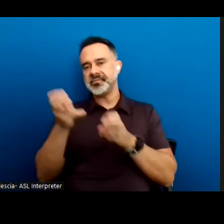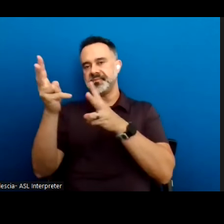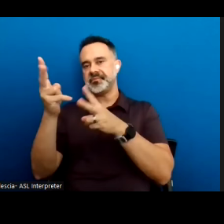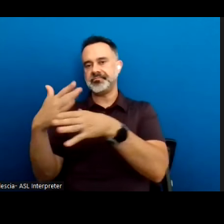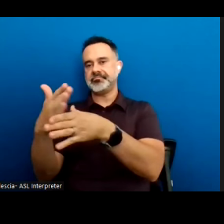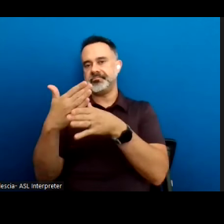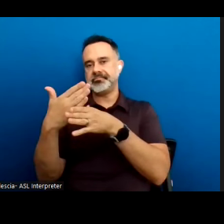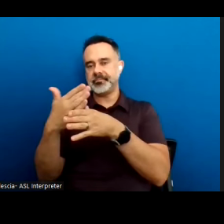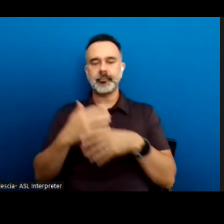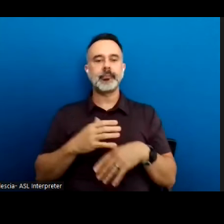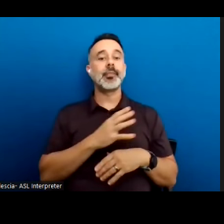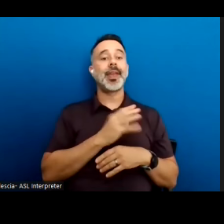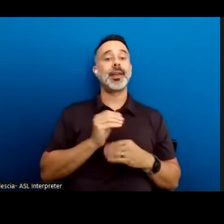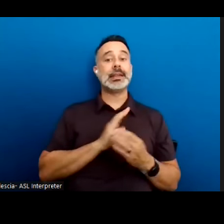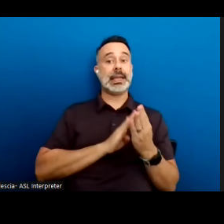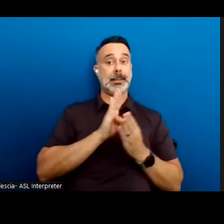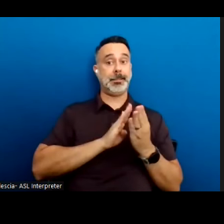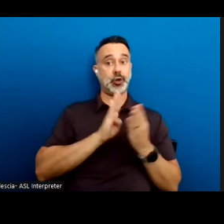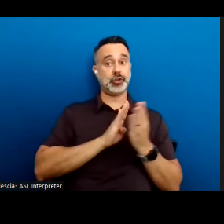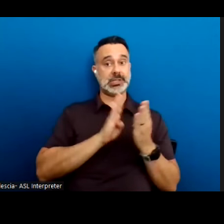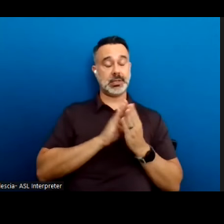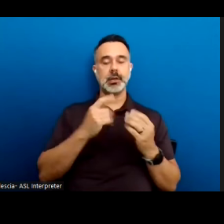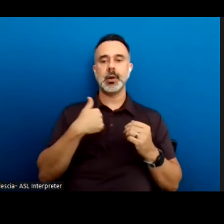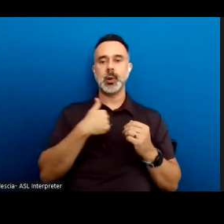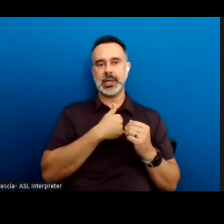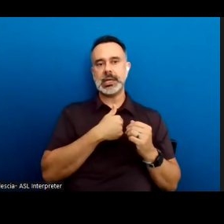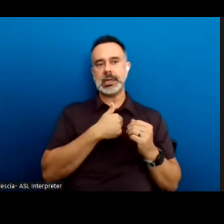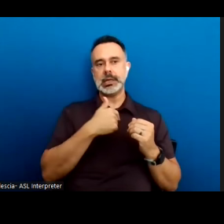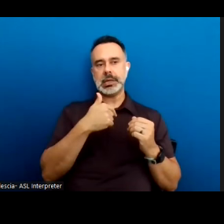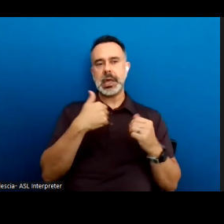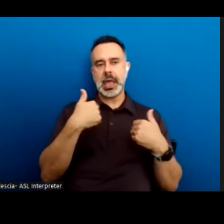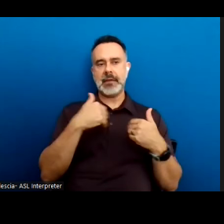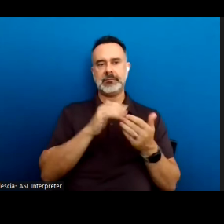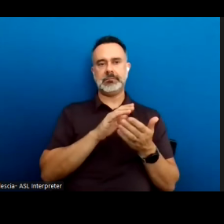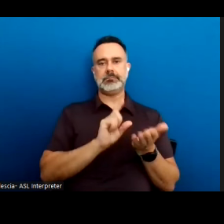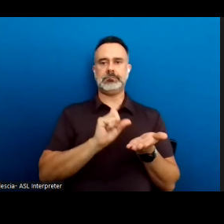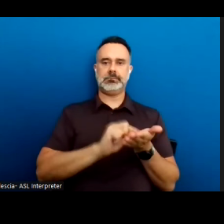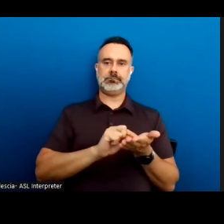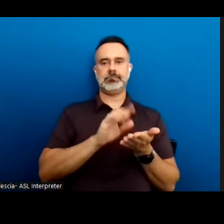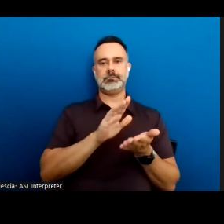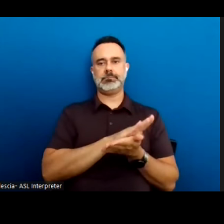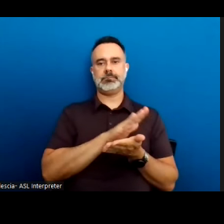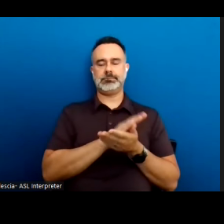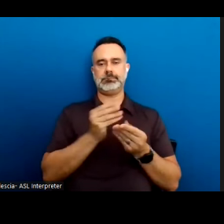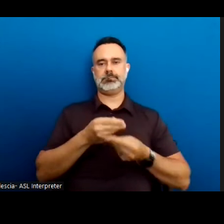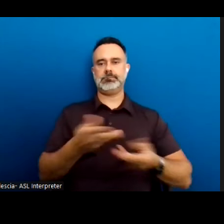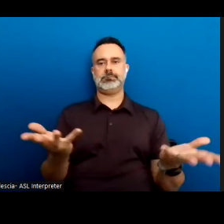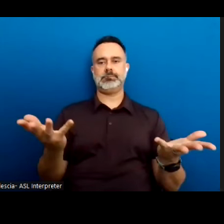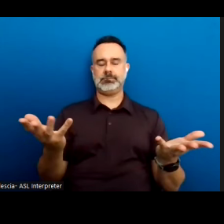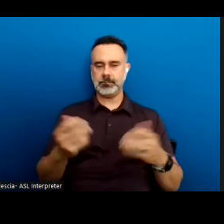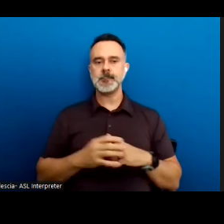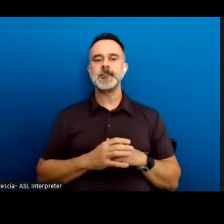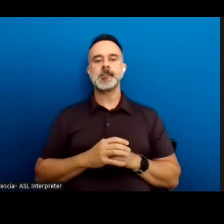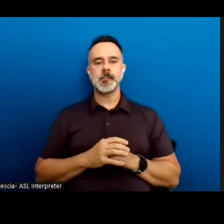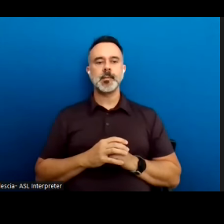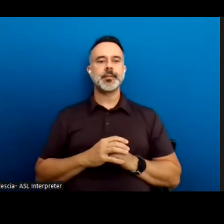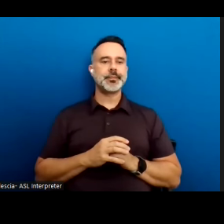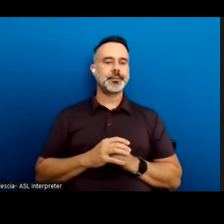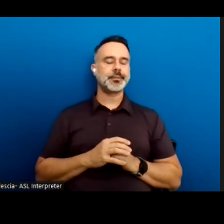person, we, may use these worksheets to give them an extra activity to do. So this